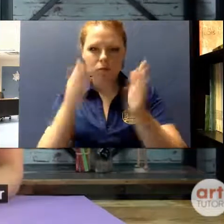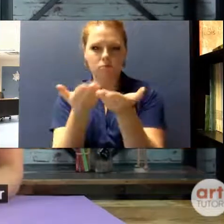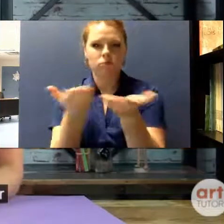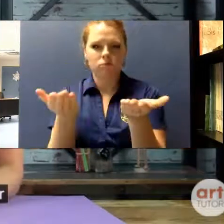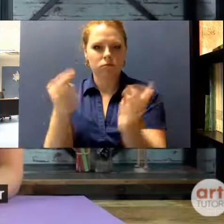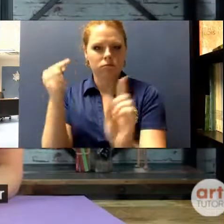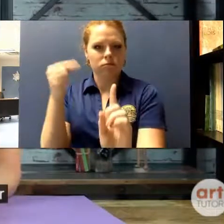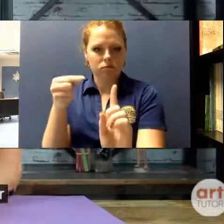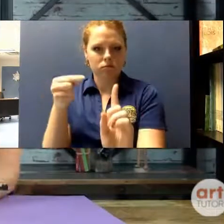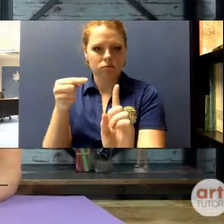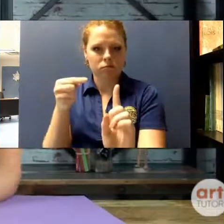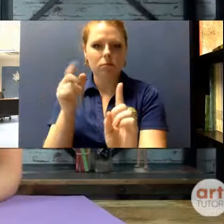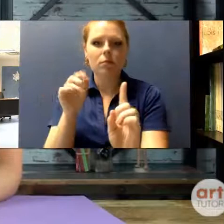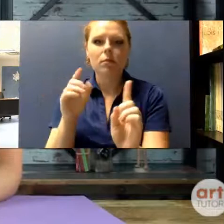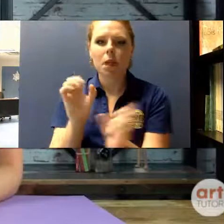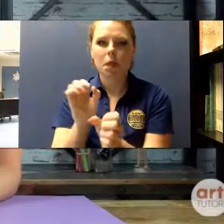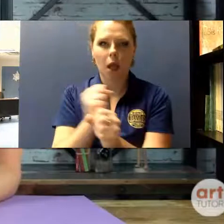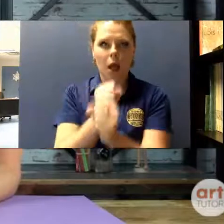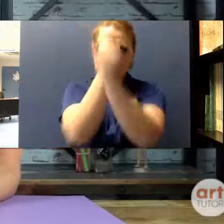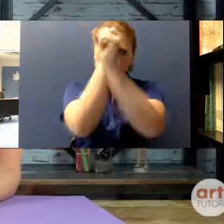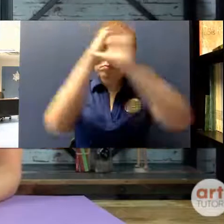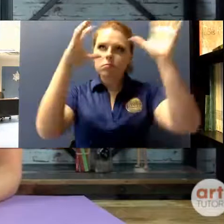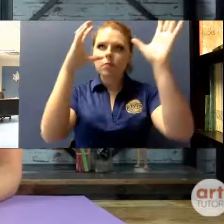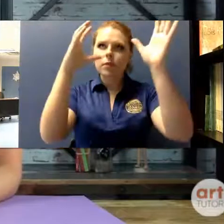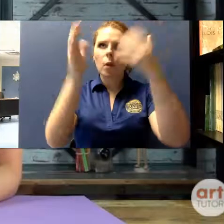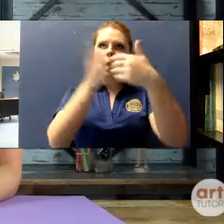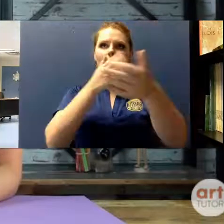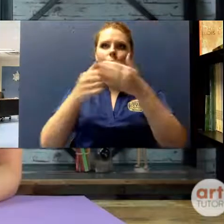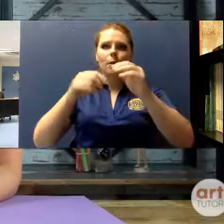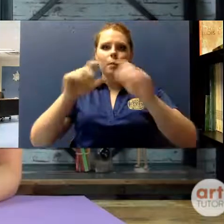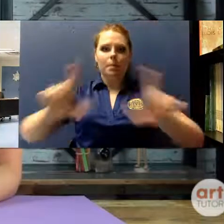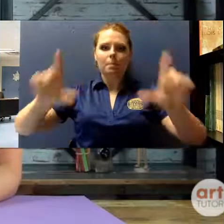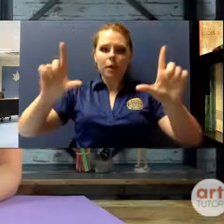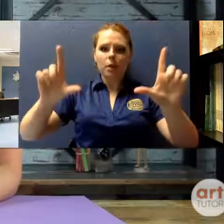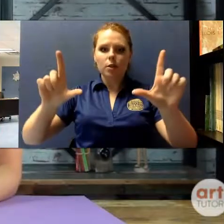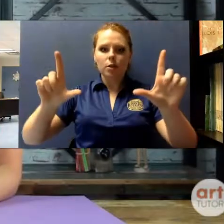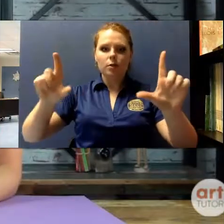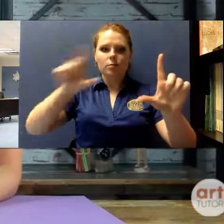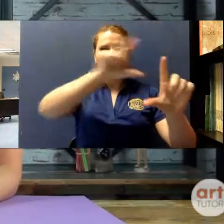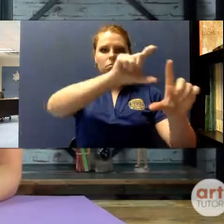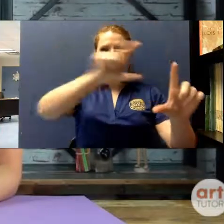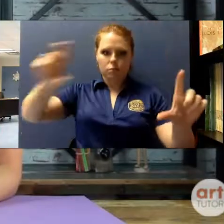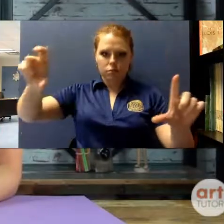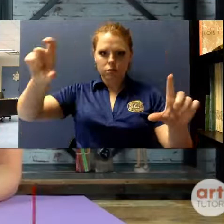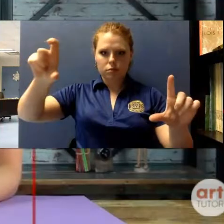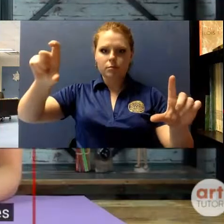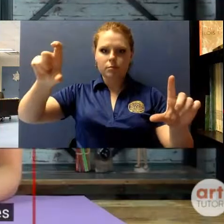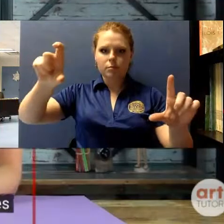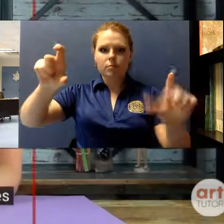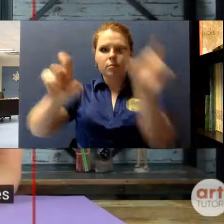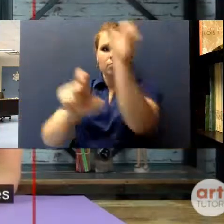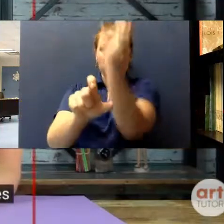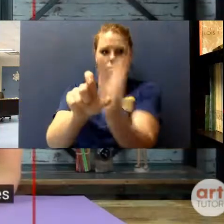point of interest. To help you visualise this rule, simply divide a painting or scene by applying 2 horizontal lines and 2